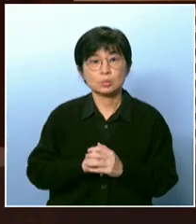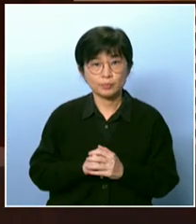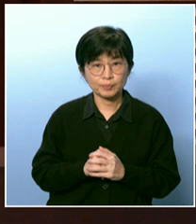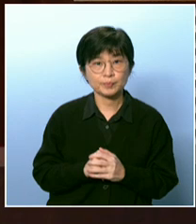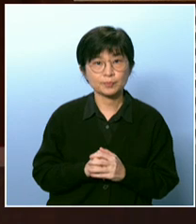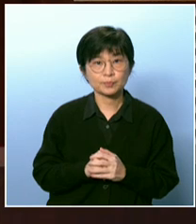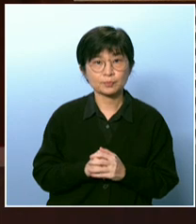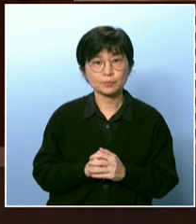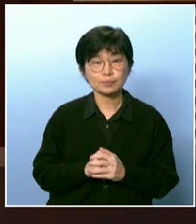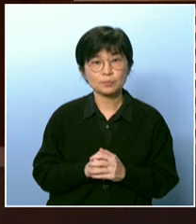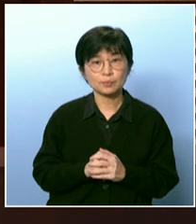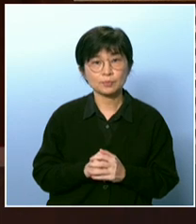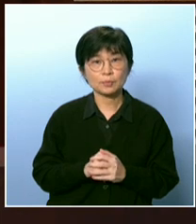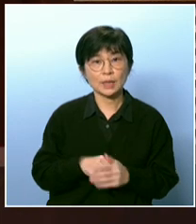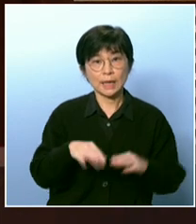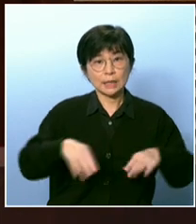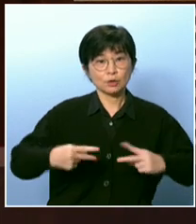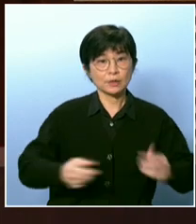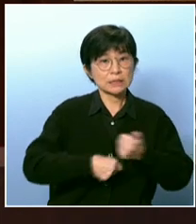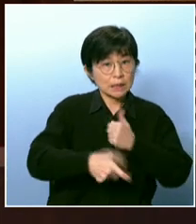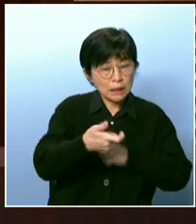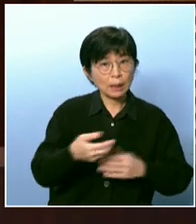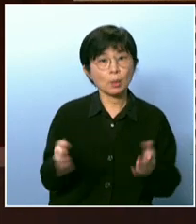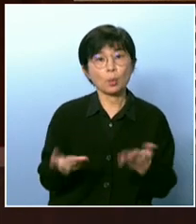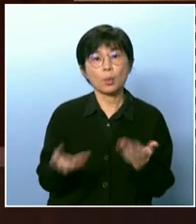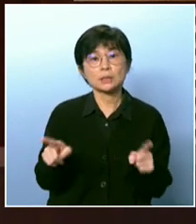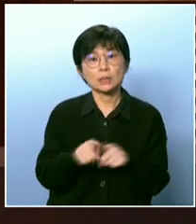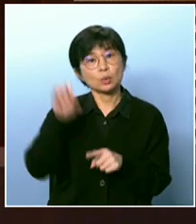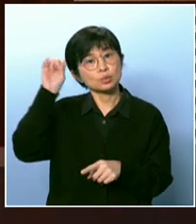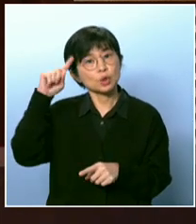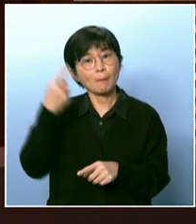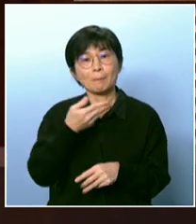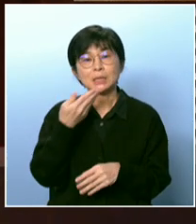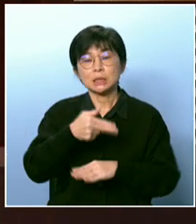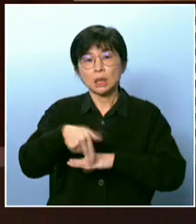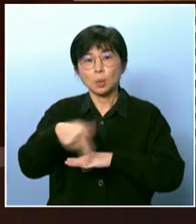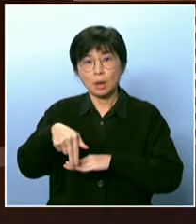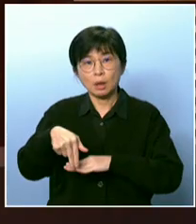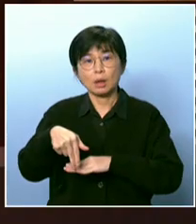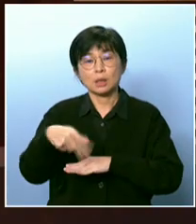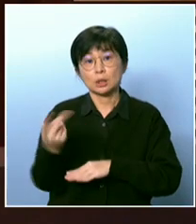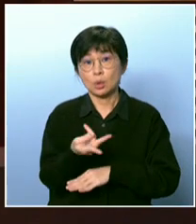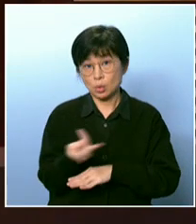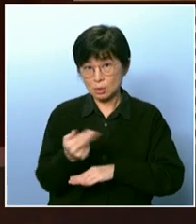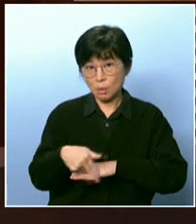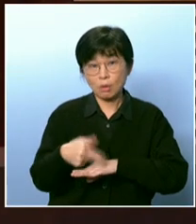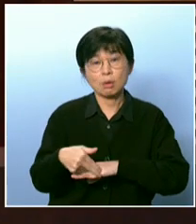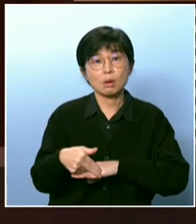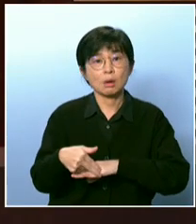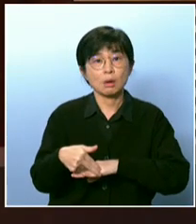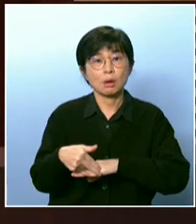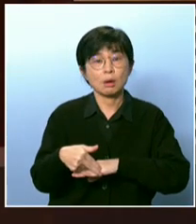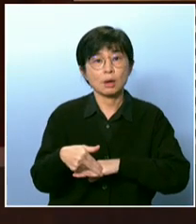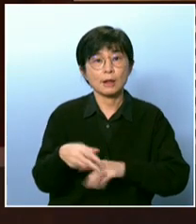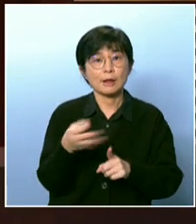I will not repeat the findings here. As for publicity, for the Child Development Fund program and the